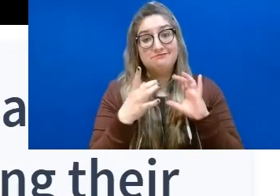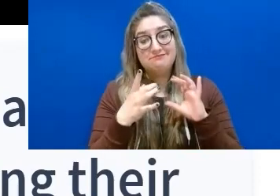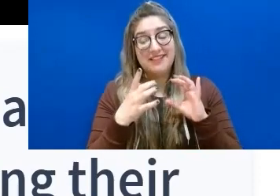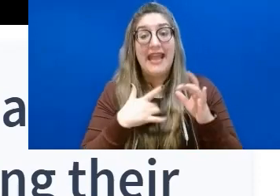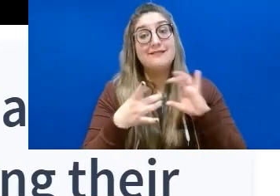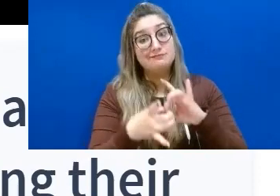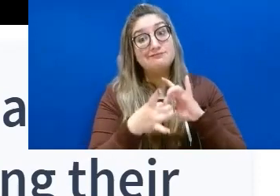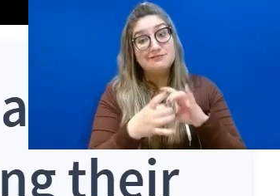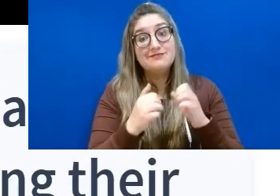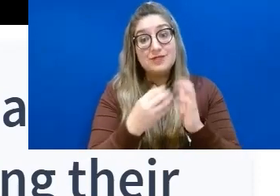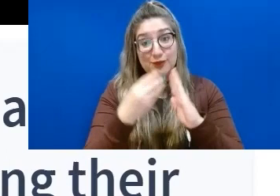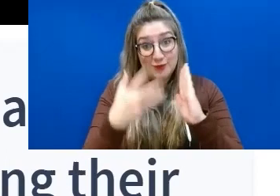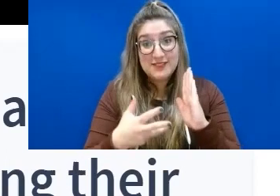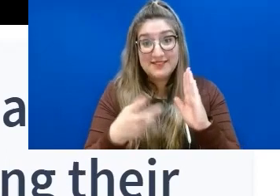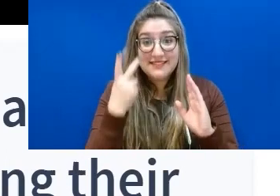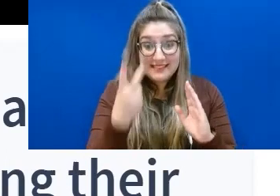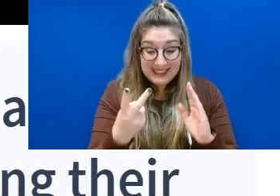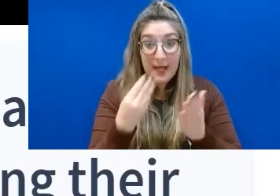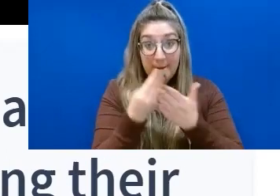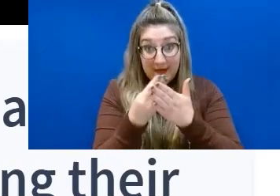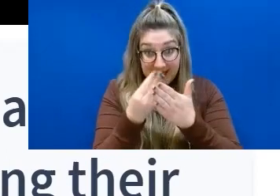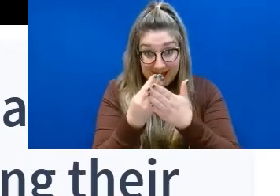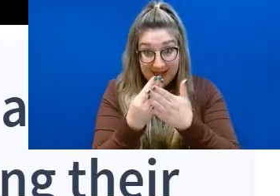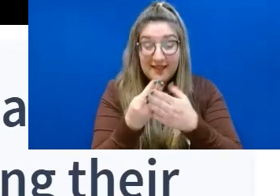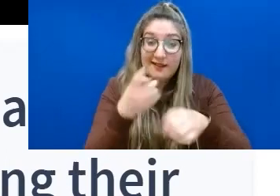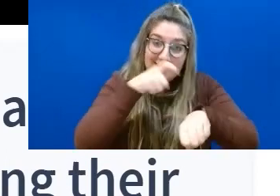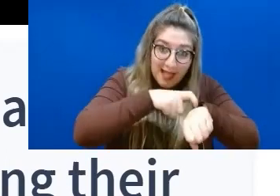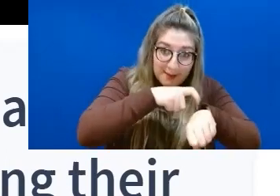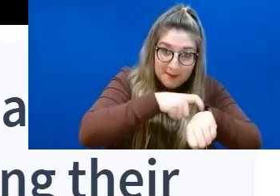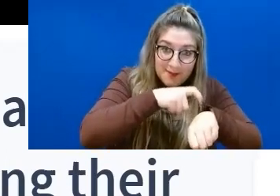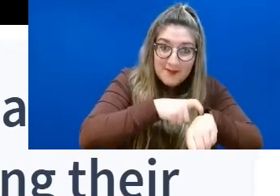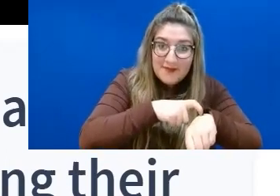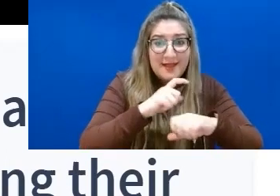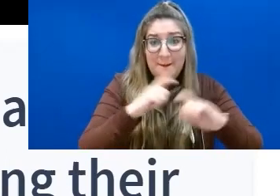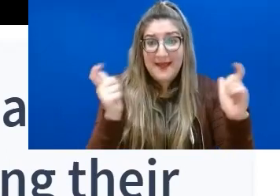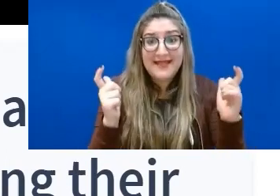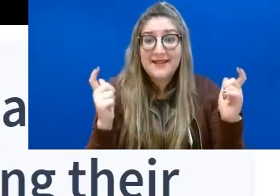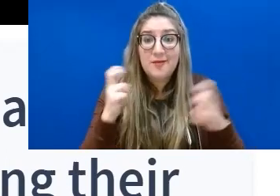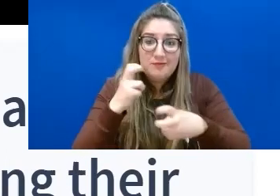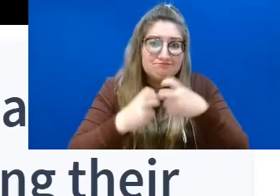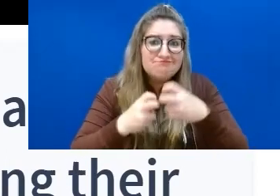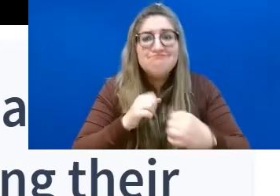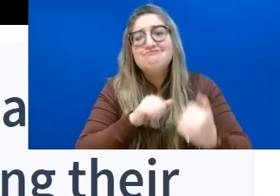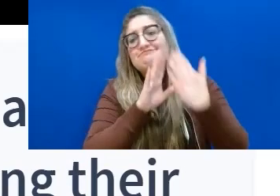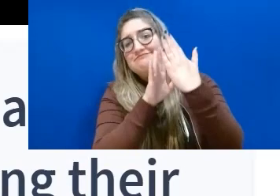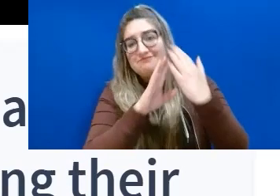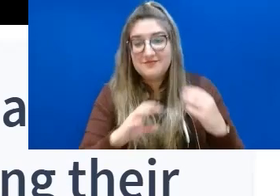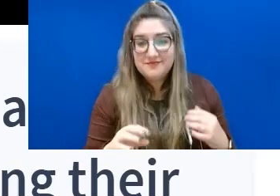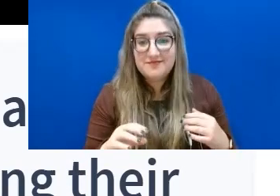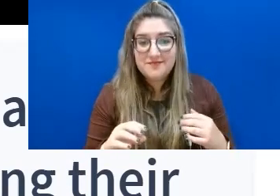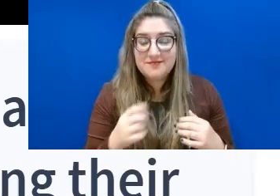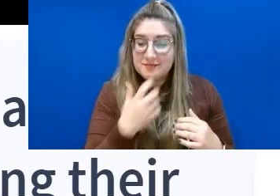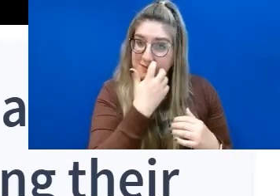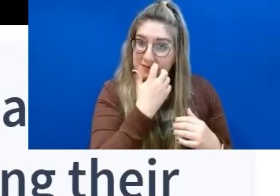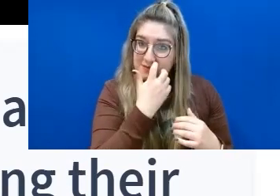see that money and time are the biggest ones. One I didn't see in our first session though